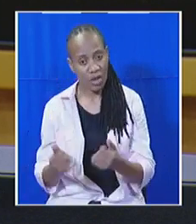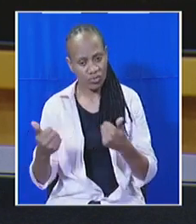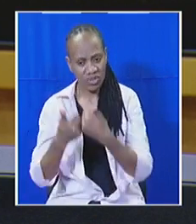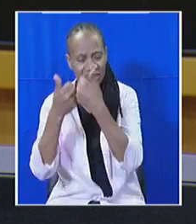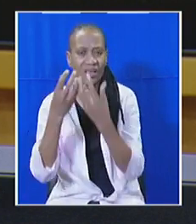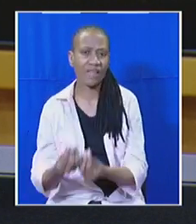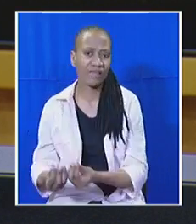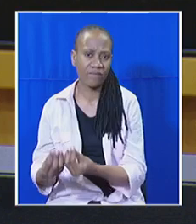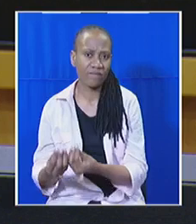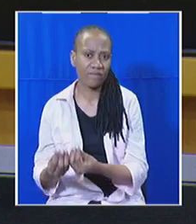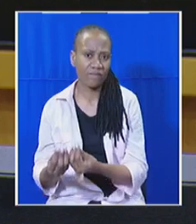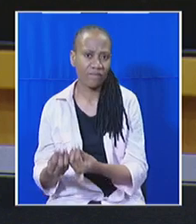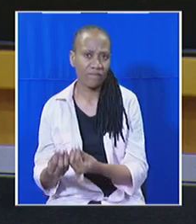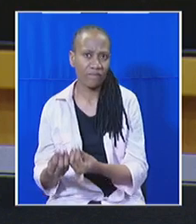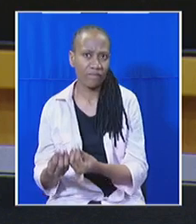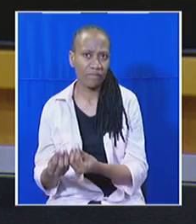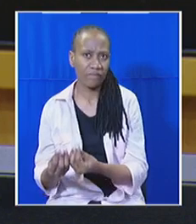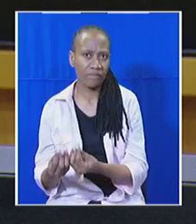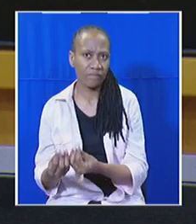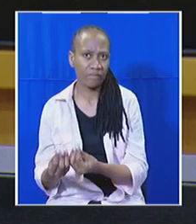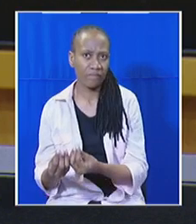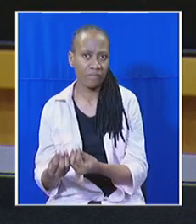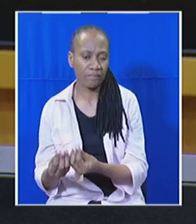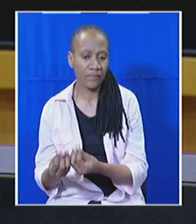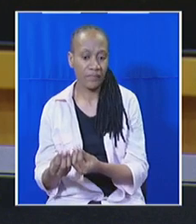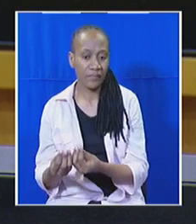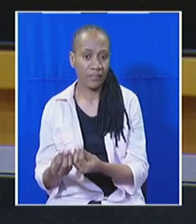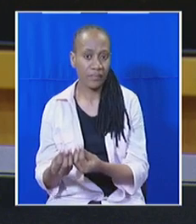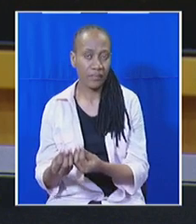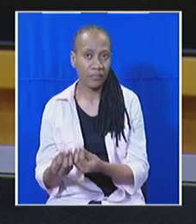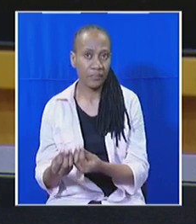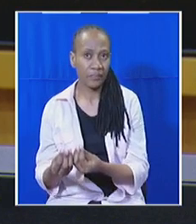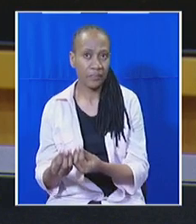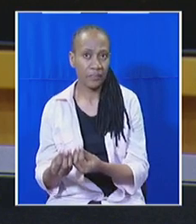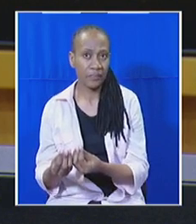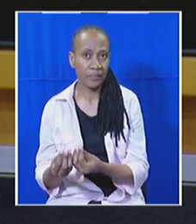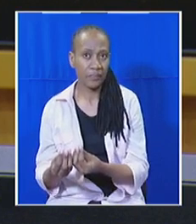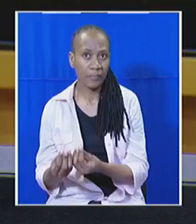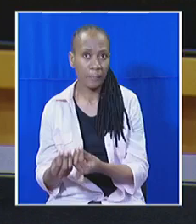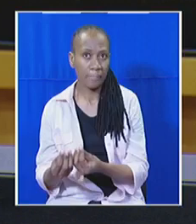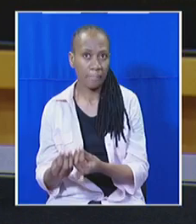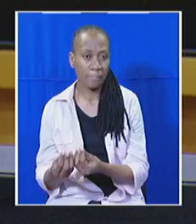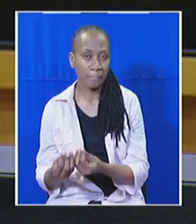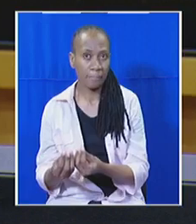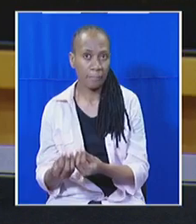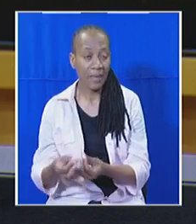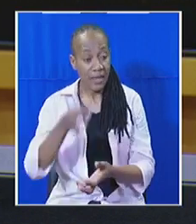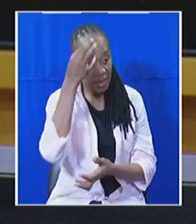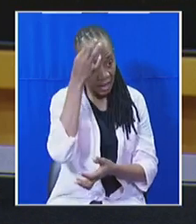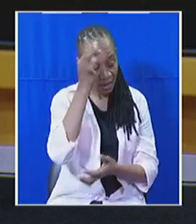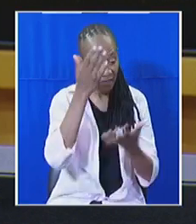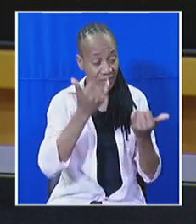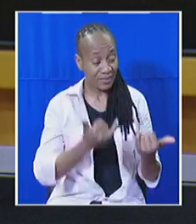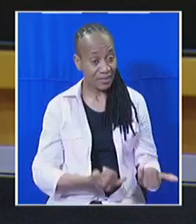money, most of the time, is taken by those challenges that are faced by different communities. And our government have recognized